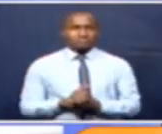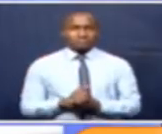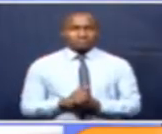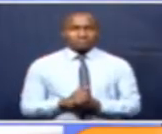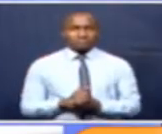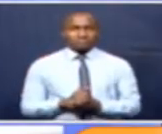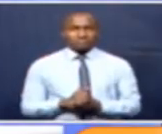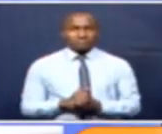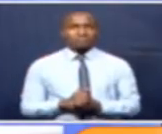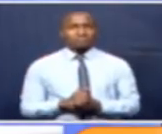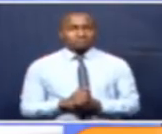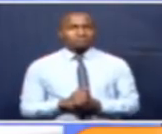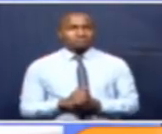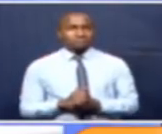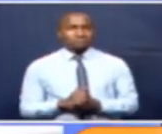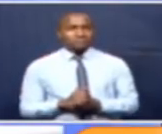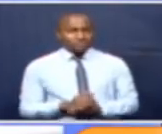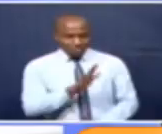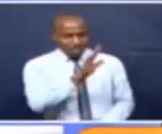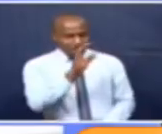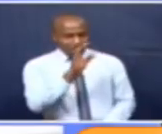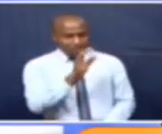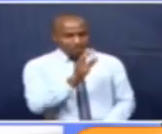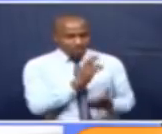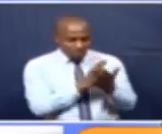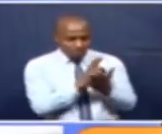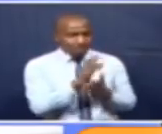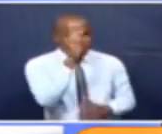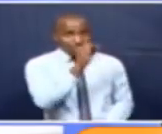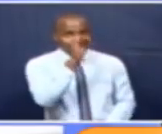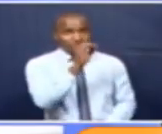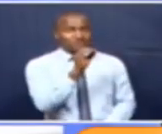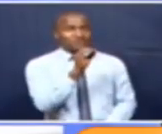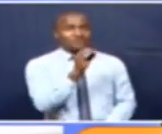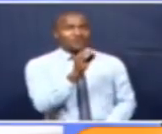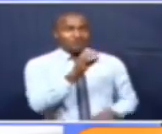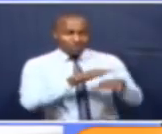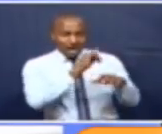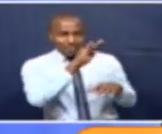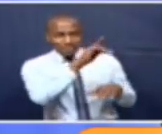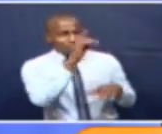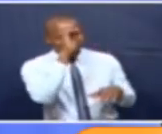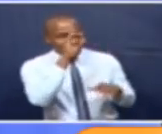Last question, Dr. Your honest opinion on your views on the IEBC.